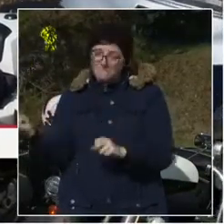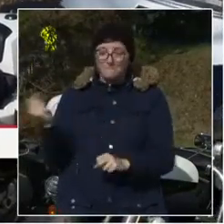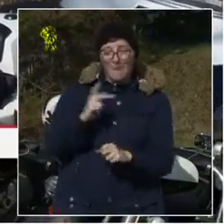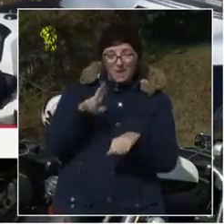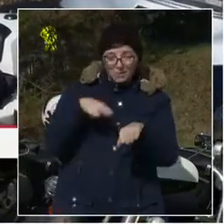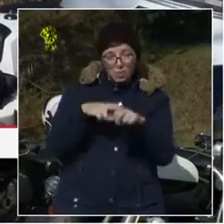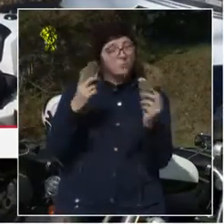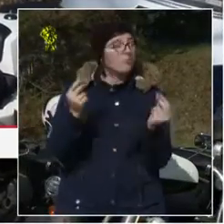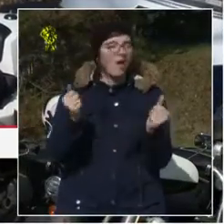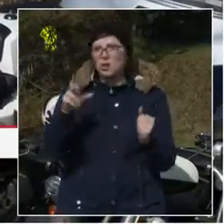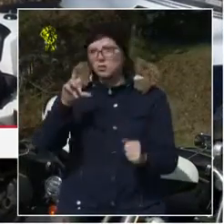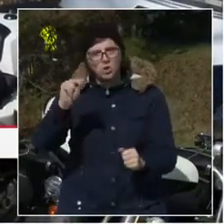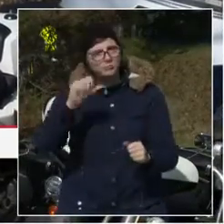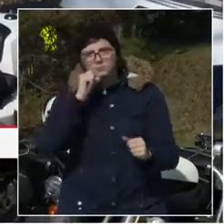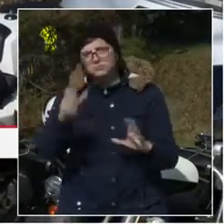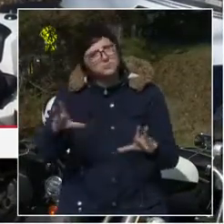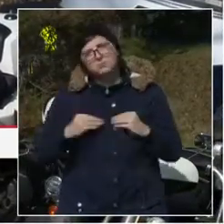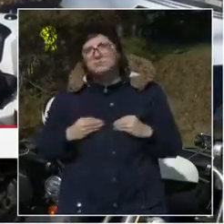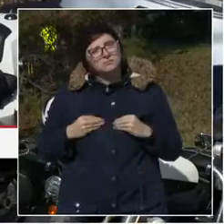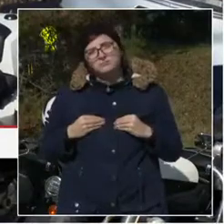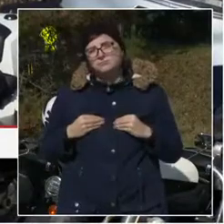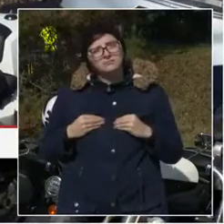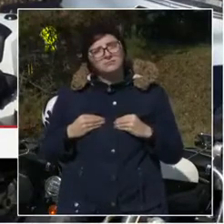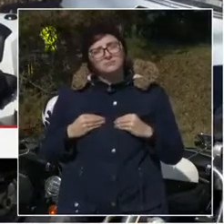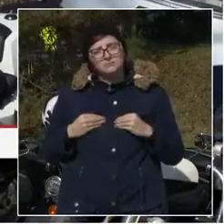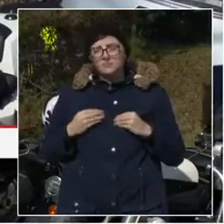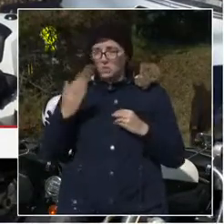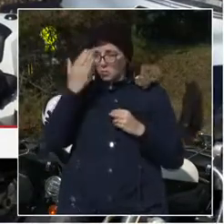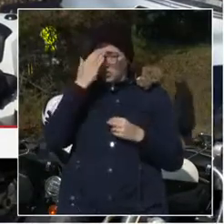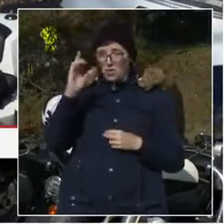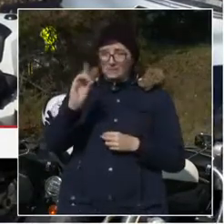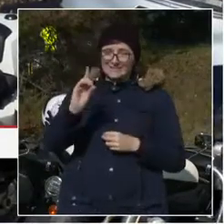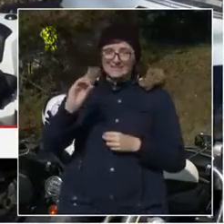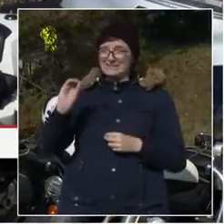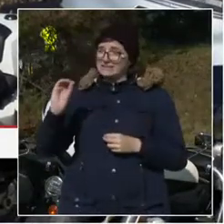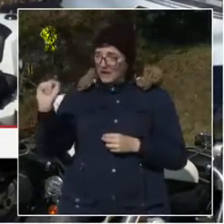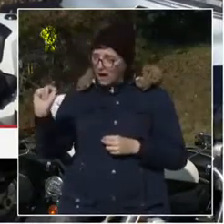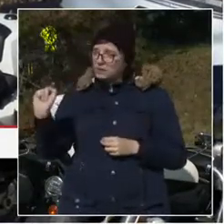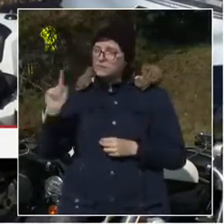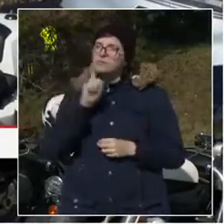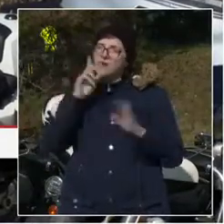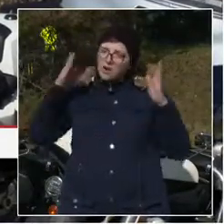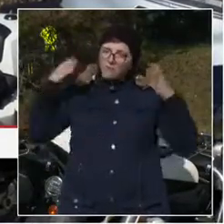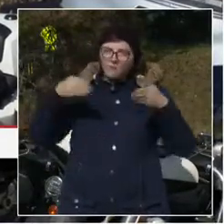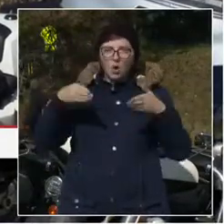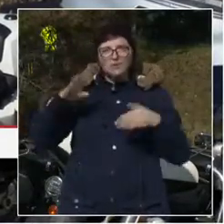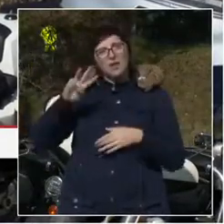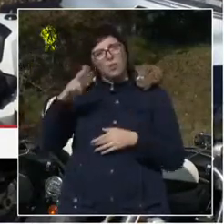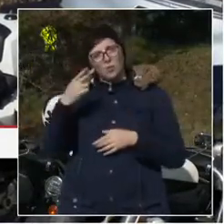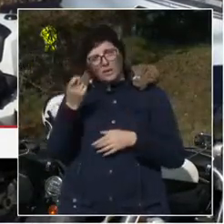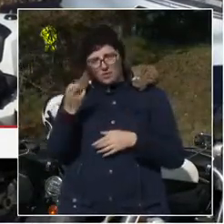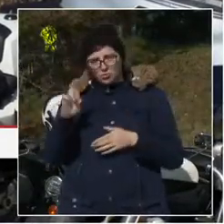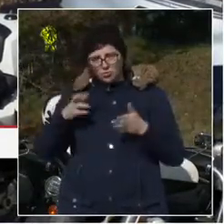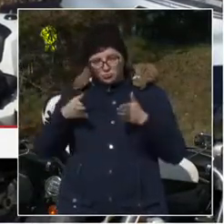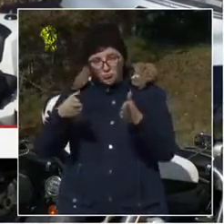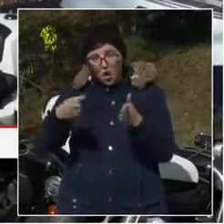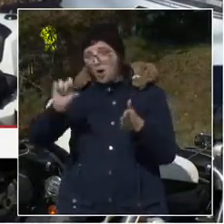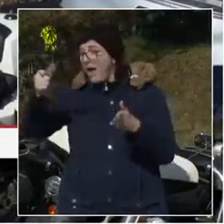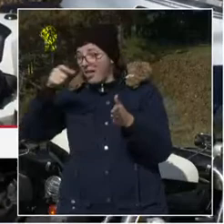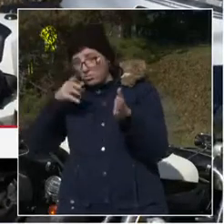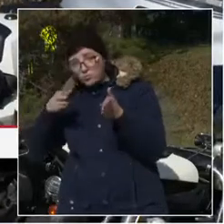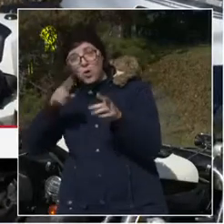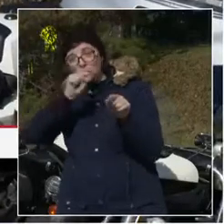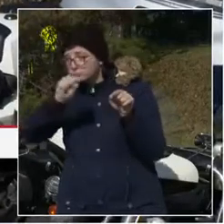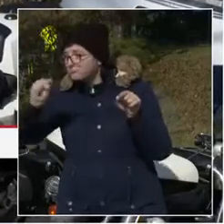normal. So we know that DDOT is very focused on this road and others, and in the past year,